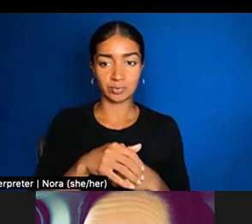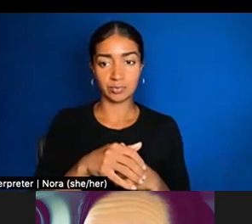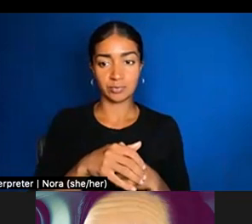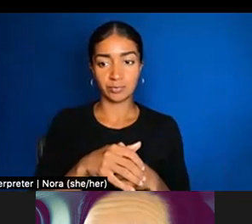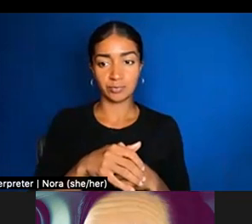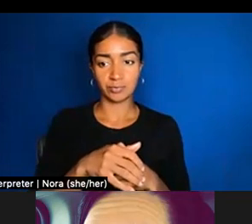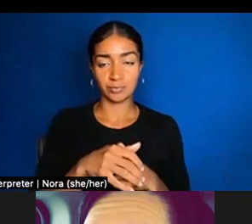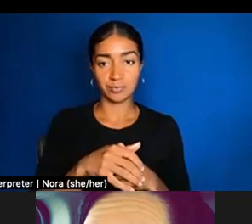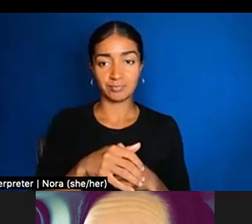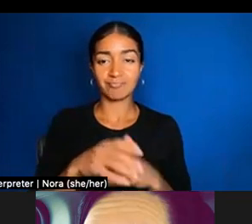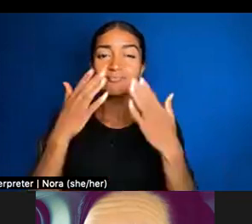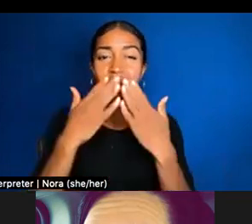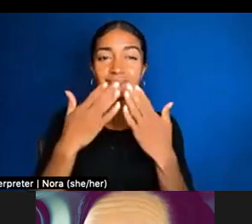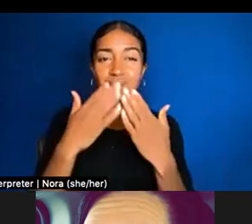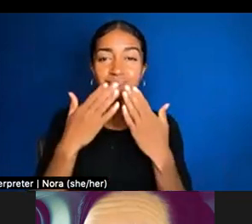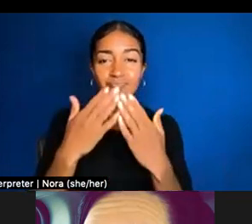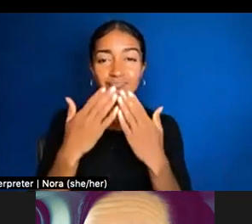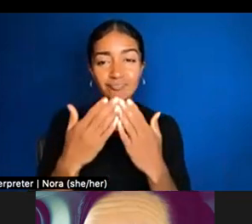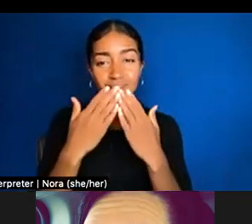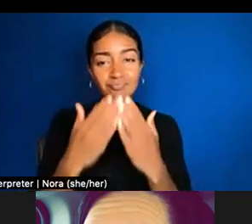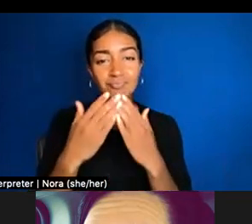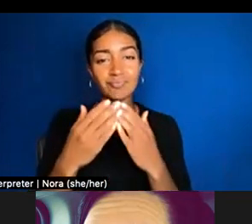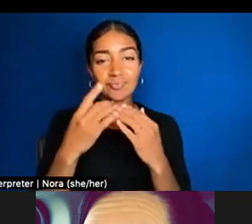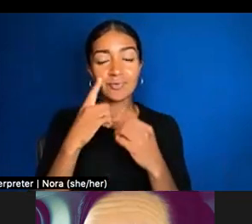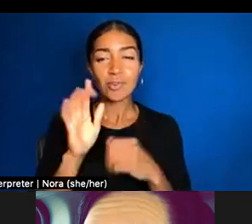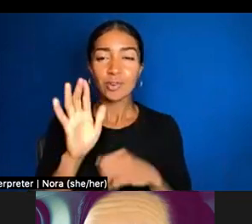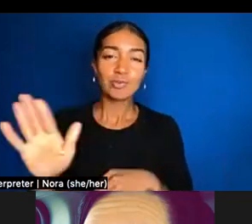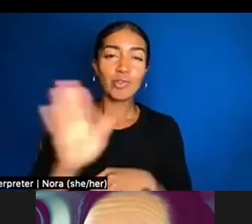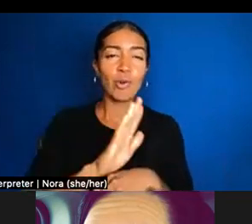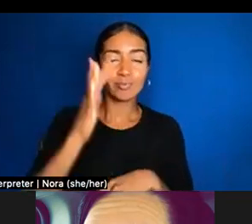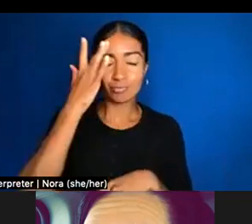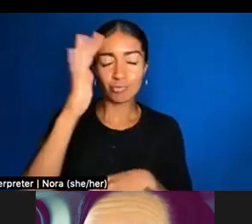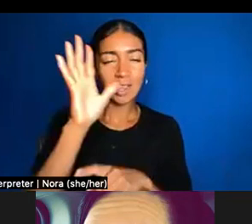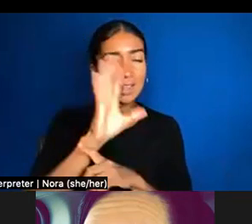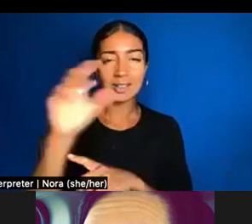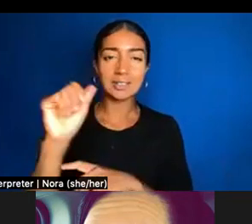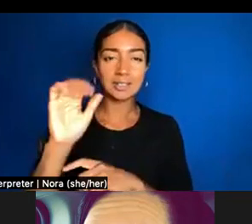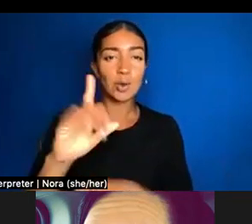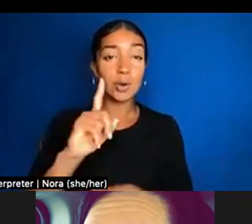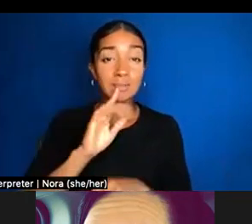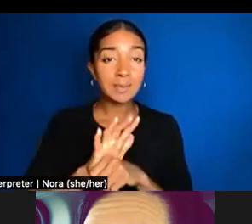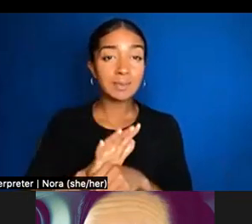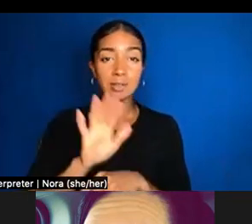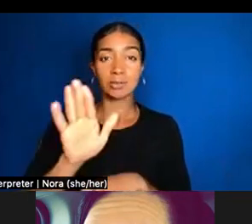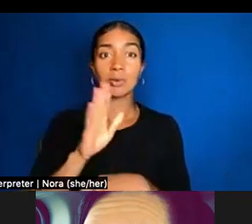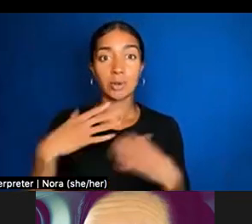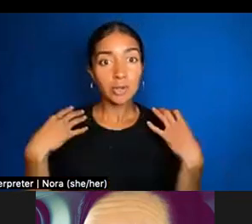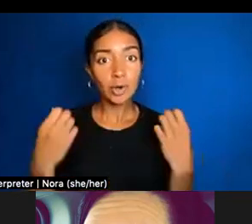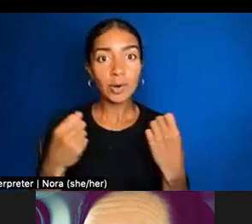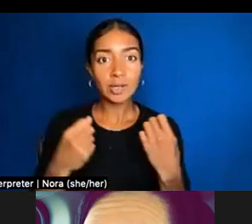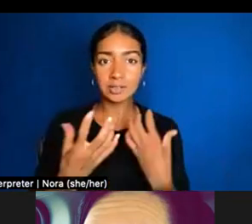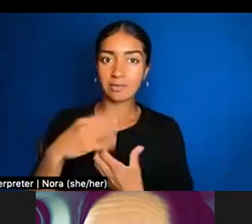I'm so grateful to your brilliance and your commitment and courage to do this work,